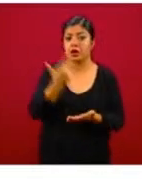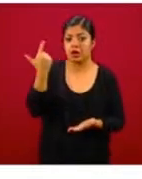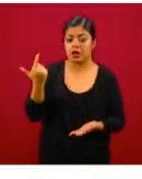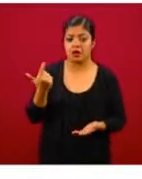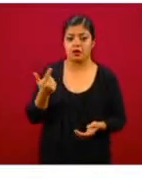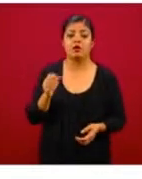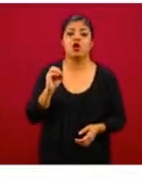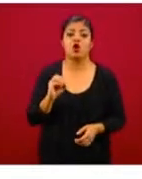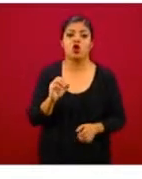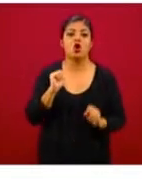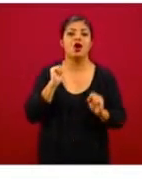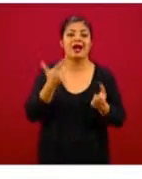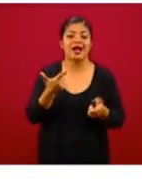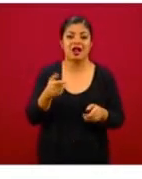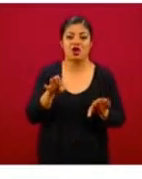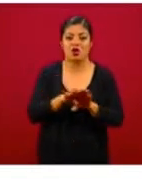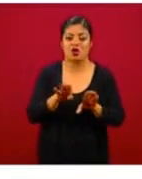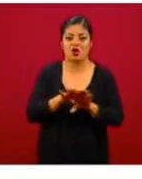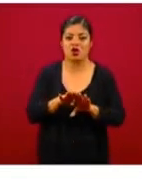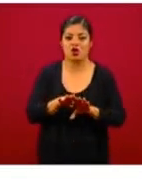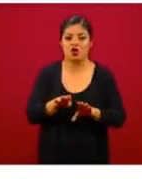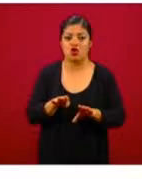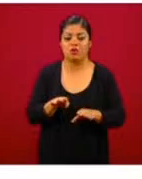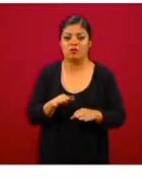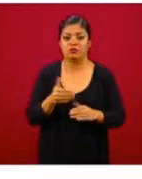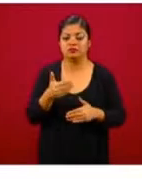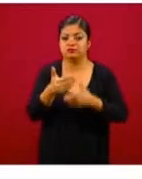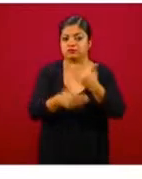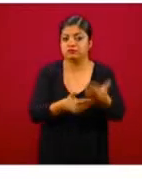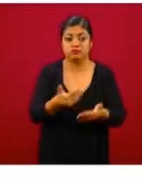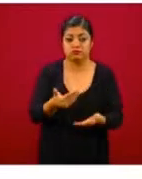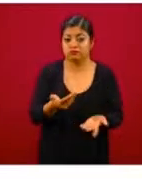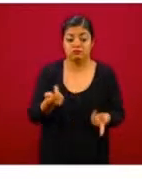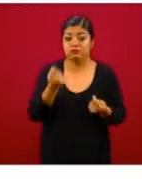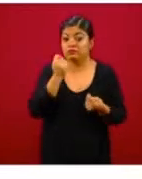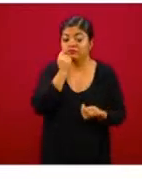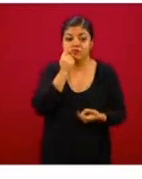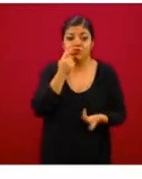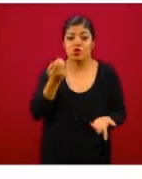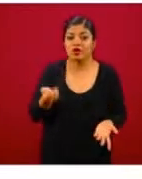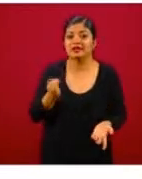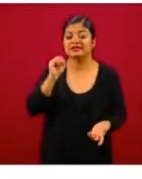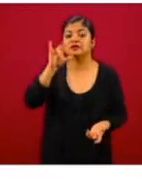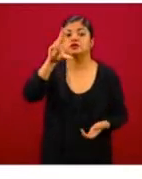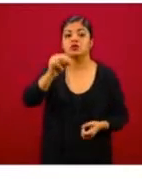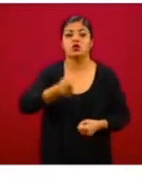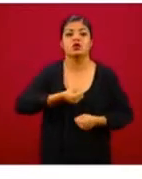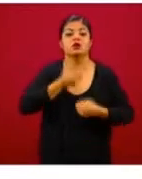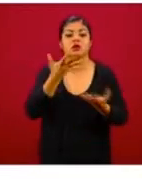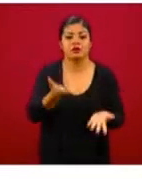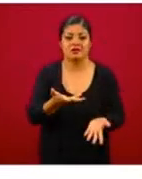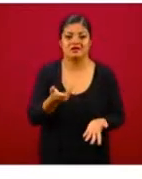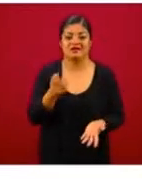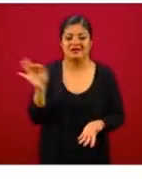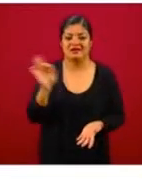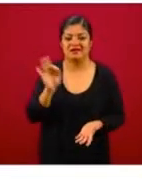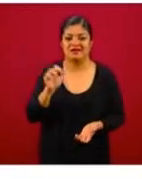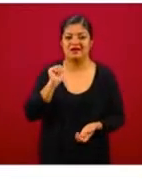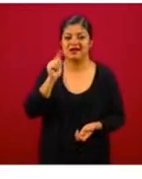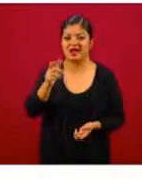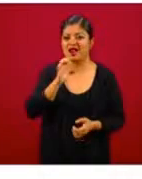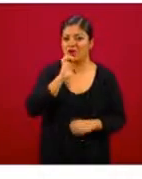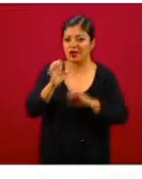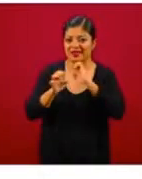people could have died without having any sort of risk factor or comorbidity beyond